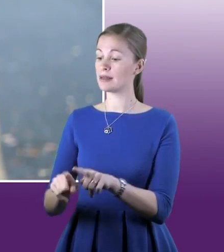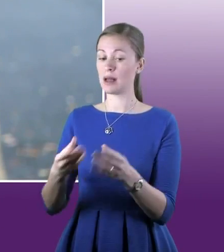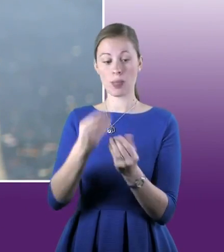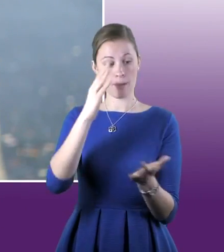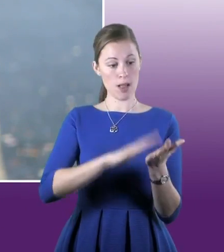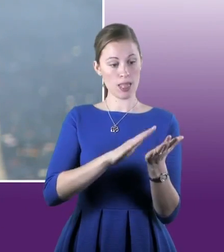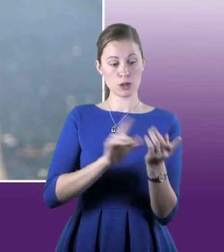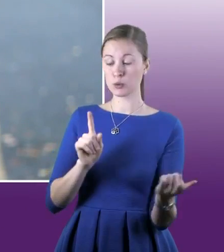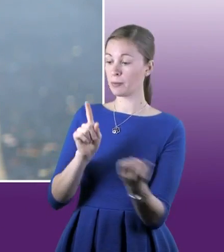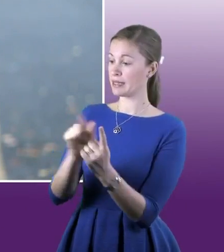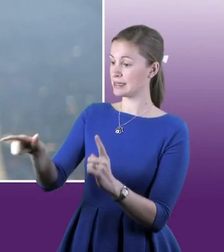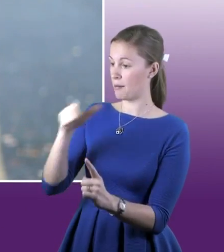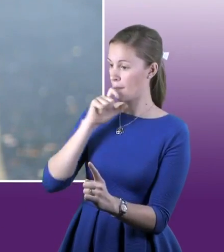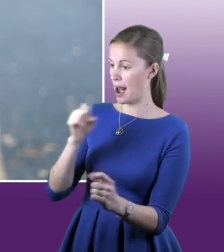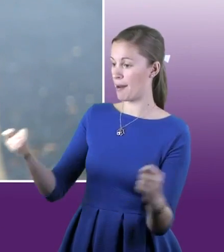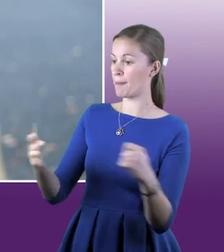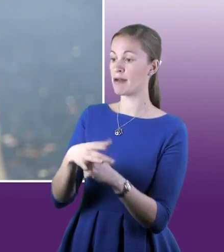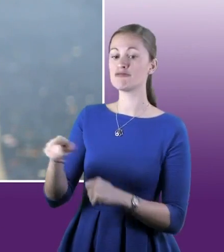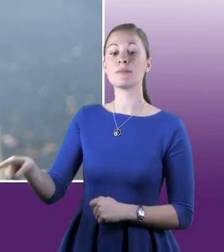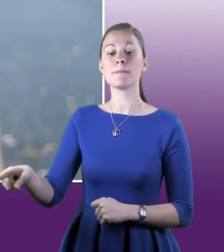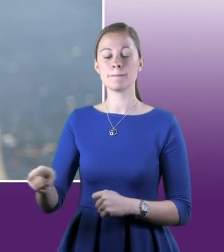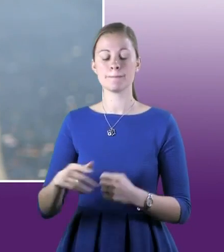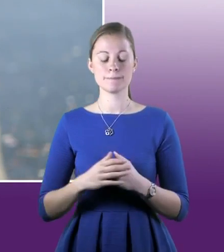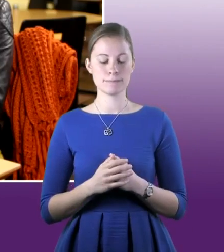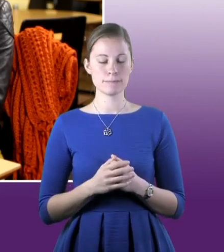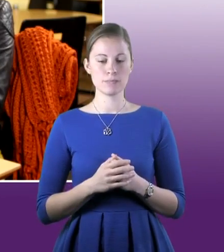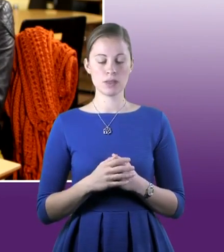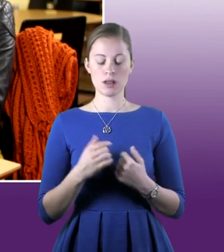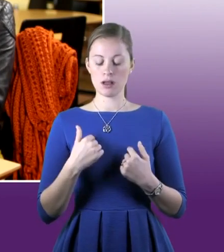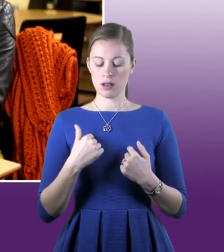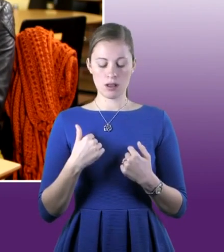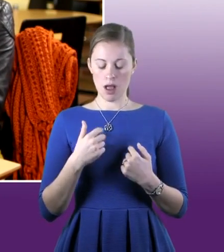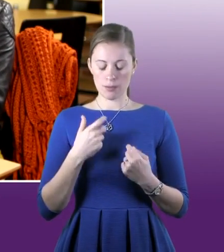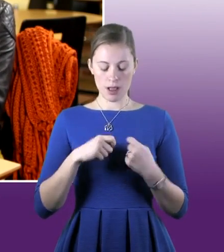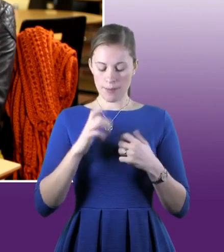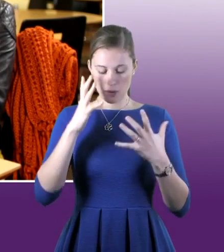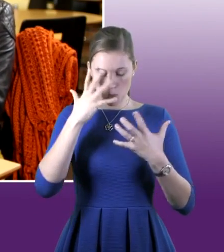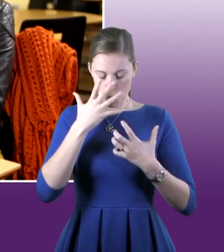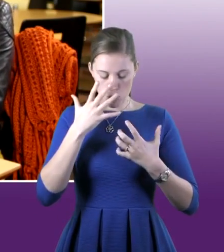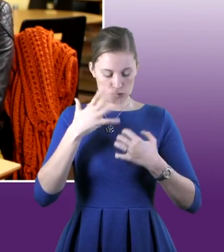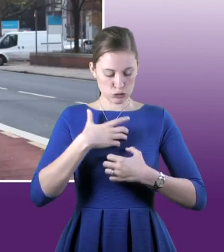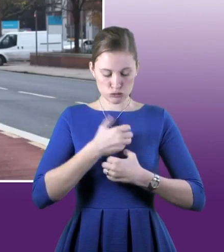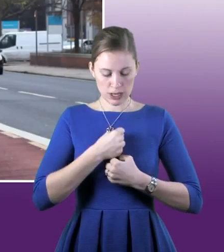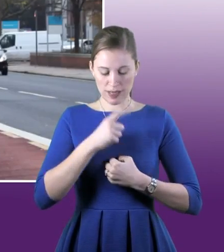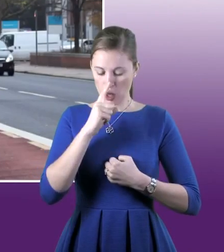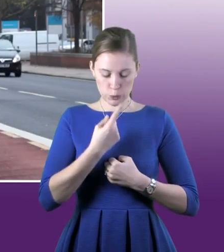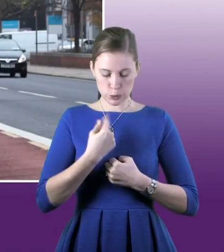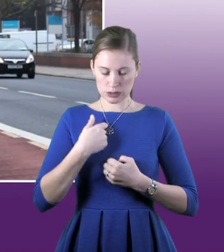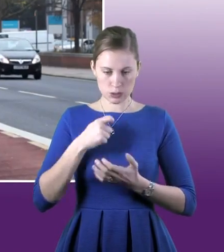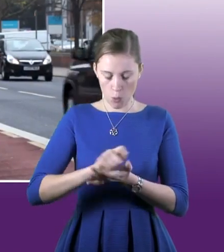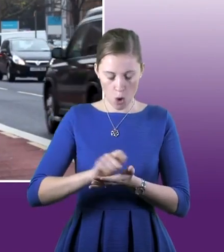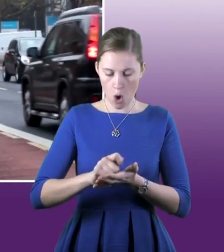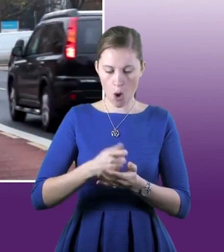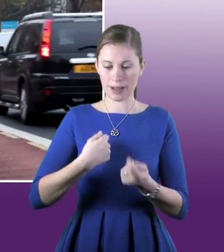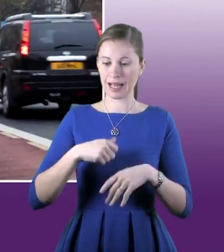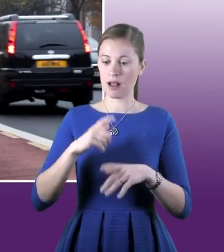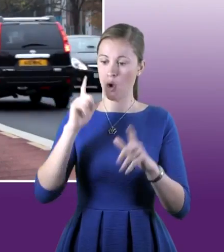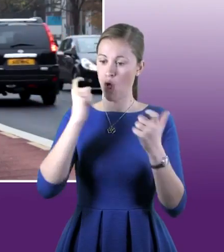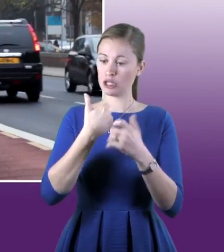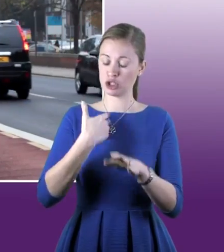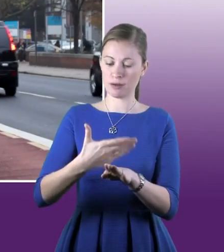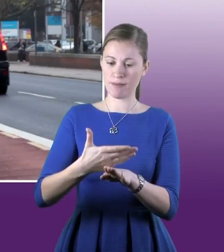I was getting so worried that I couldn't do my work and I was falling behind. So my lecturer